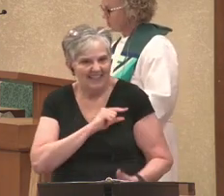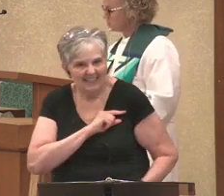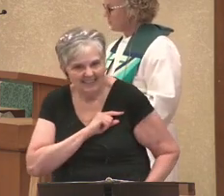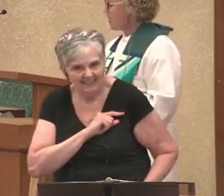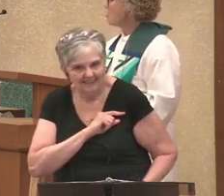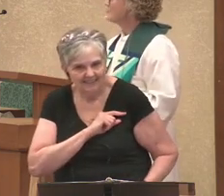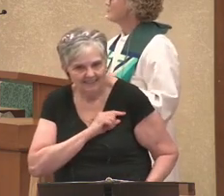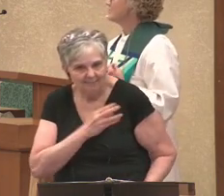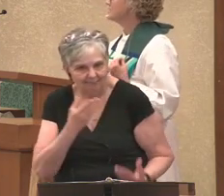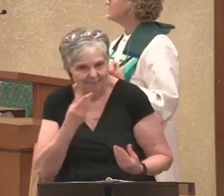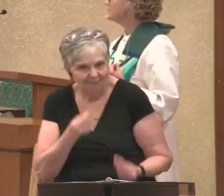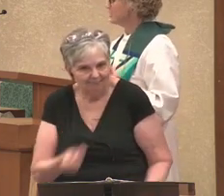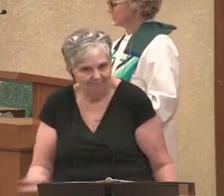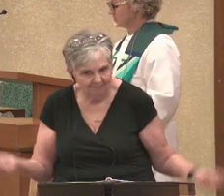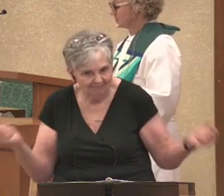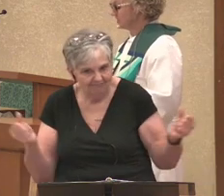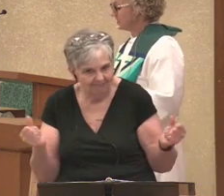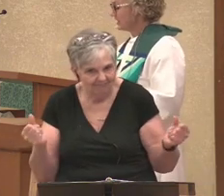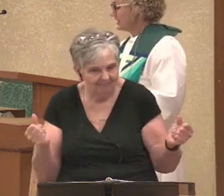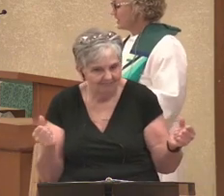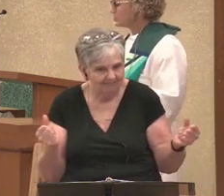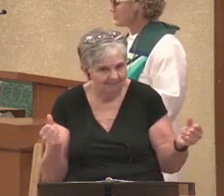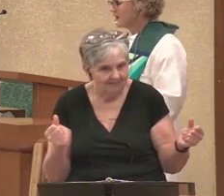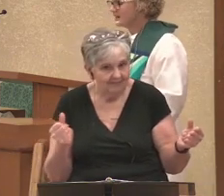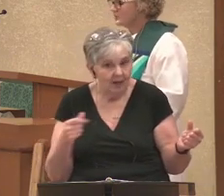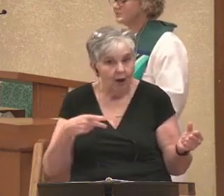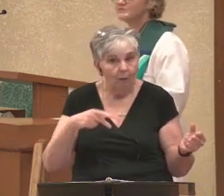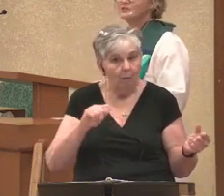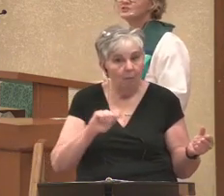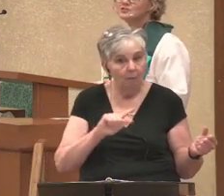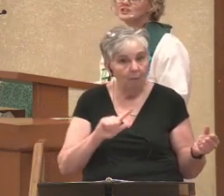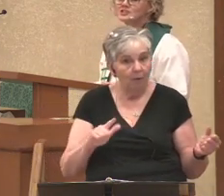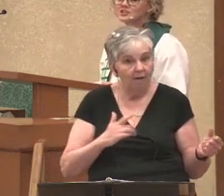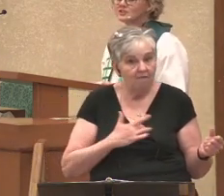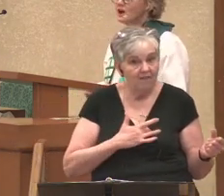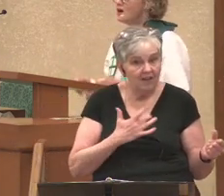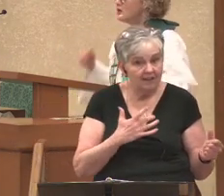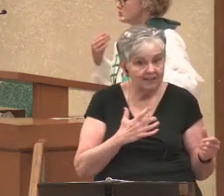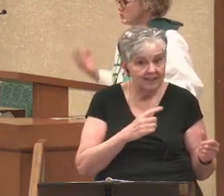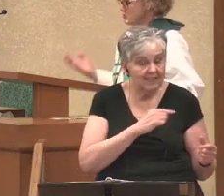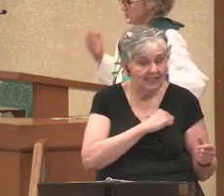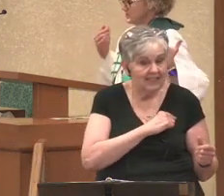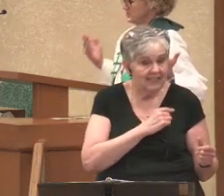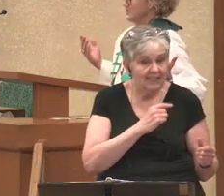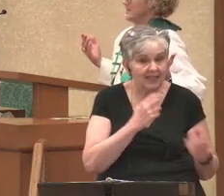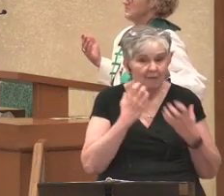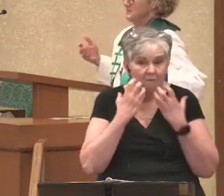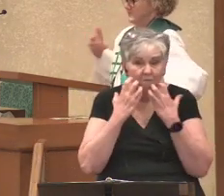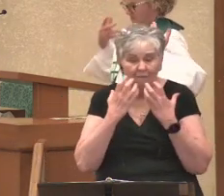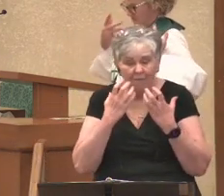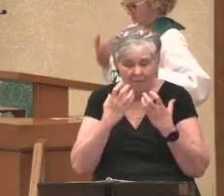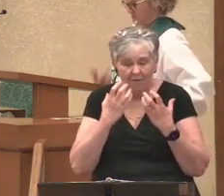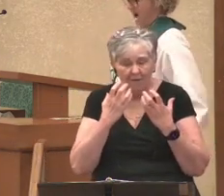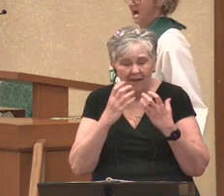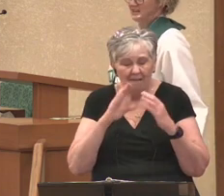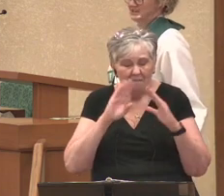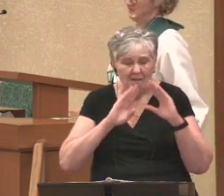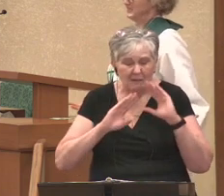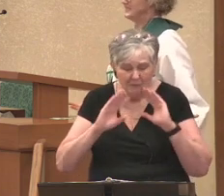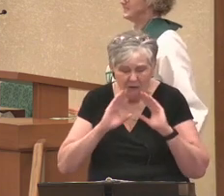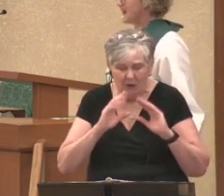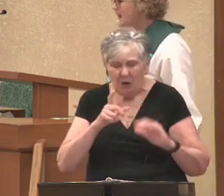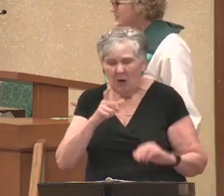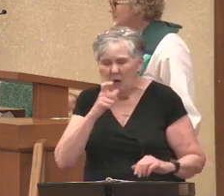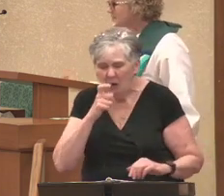the Apostle Paul, when he felt guilty, he cried out in frustration, "Who will save me from this body